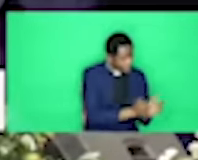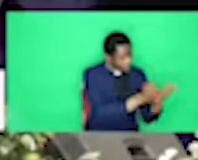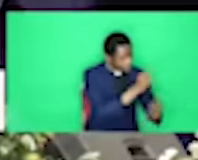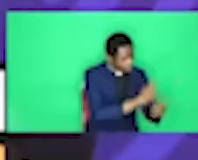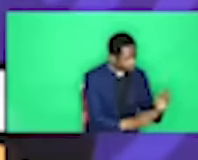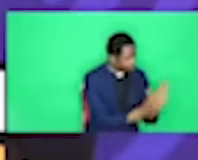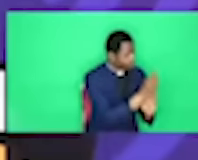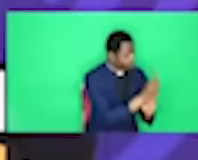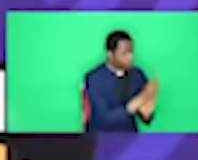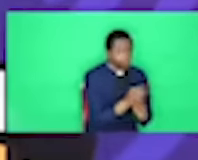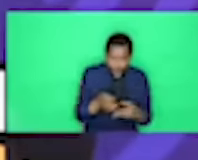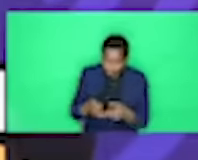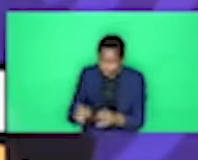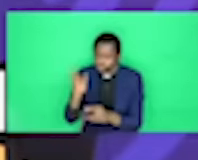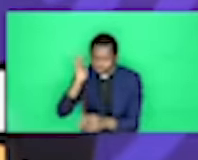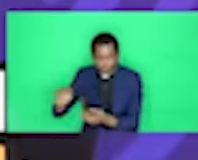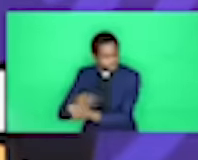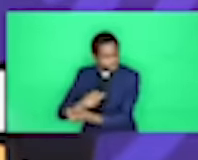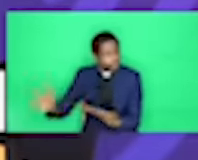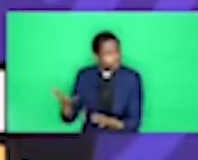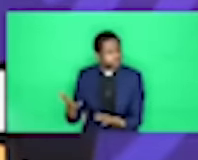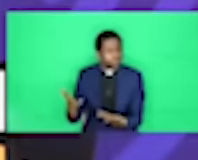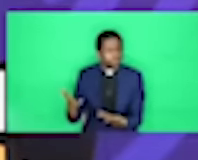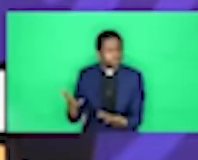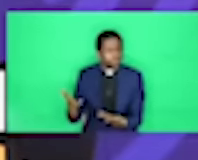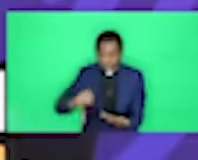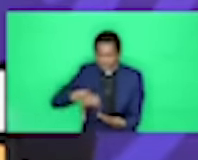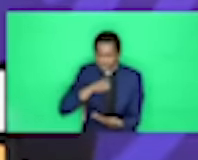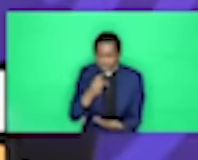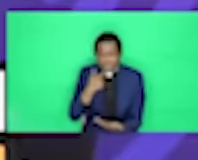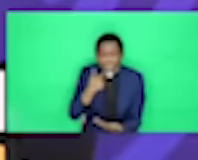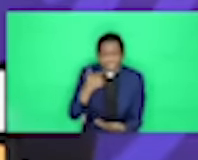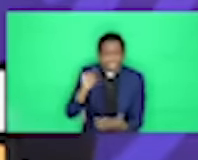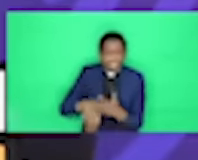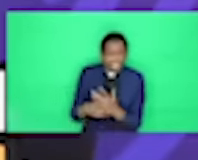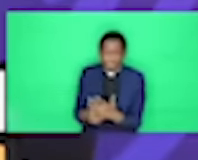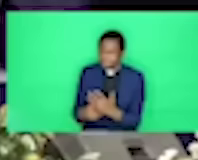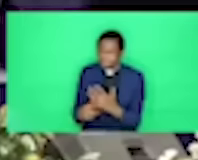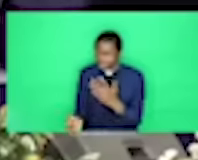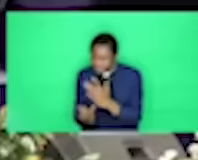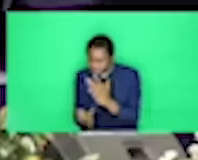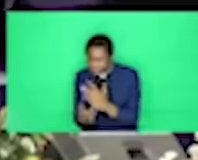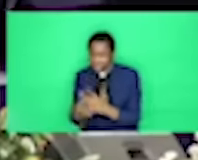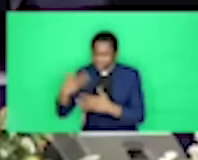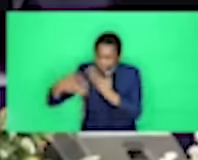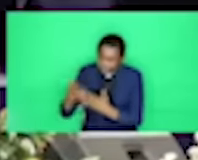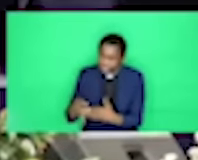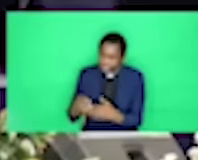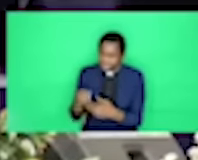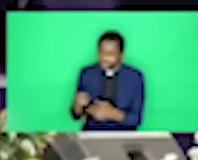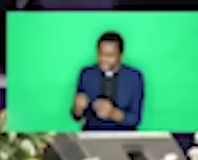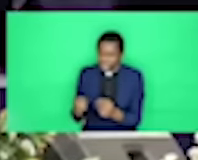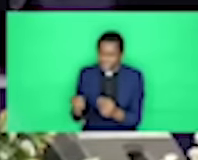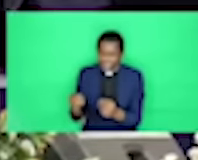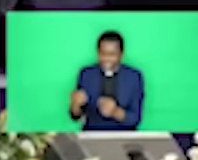We are not by this saying that infrastructure development, technological advancement, etc., are not important. No,